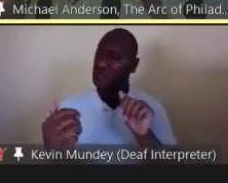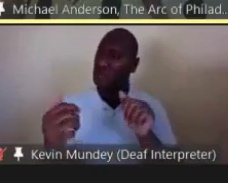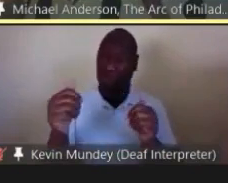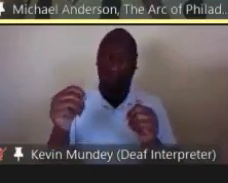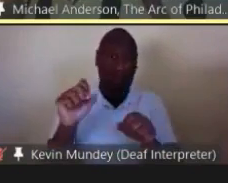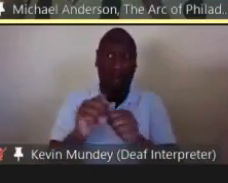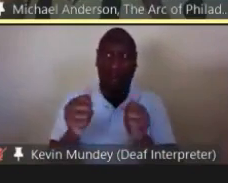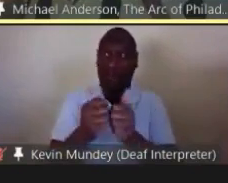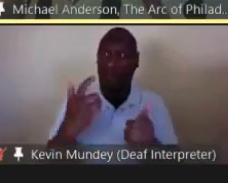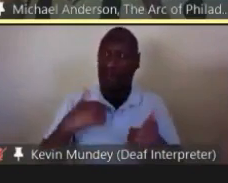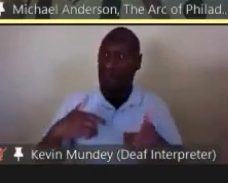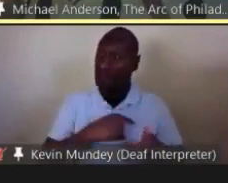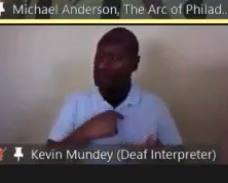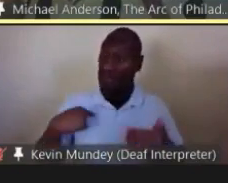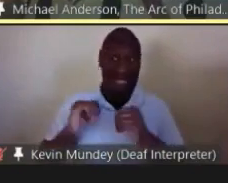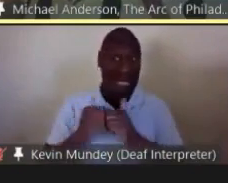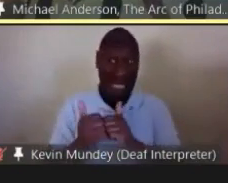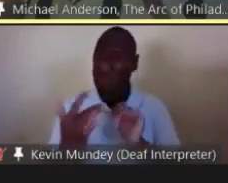to